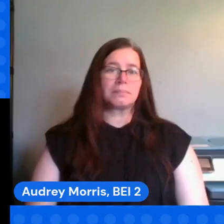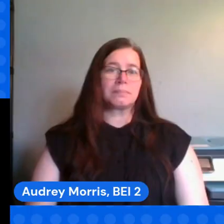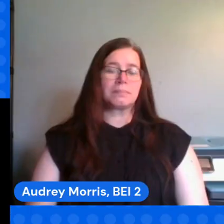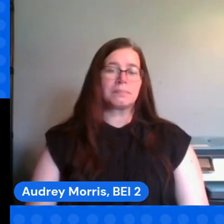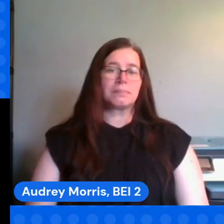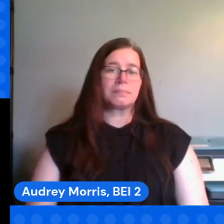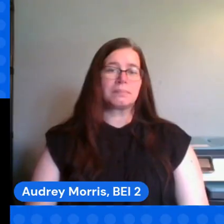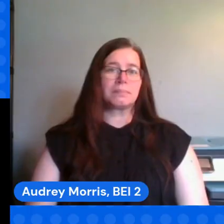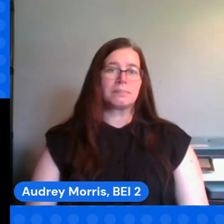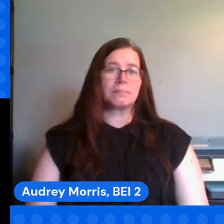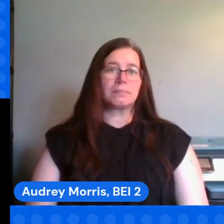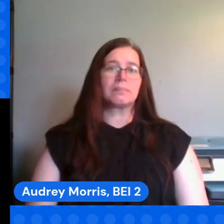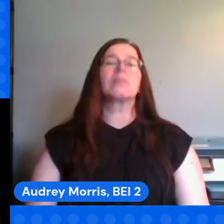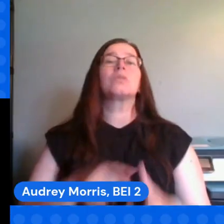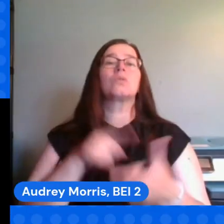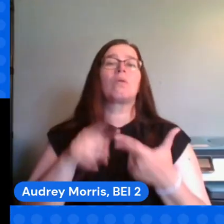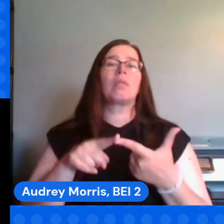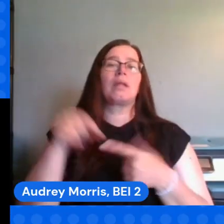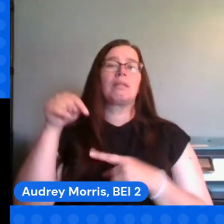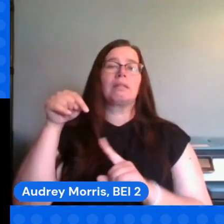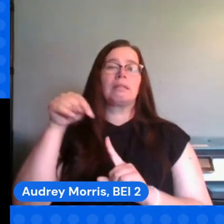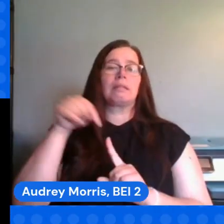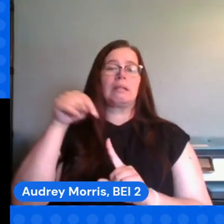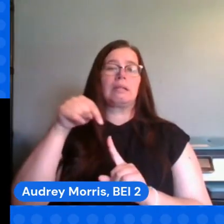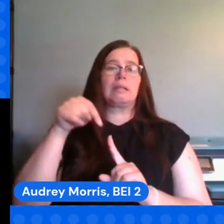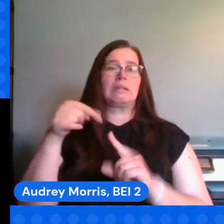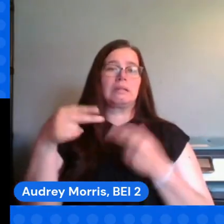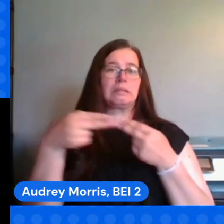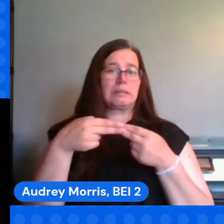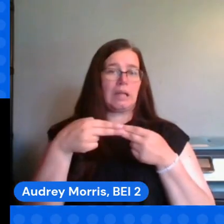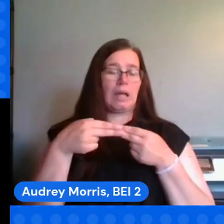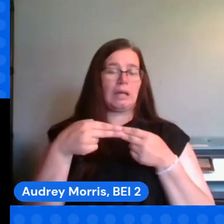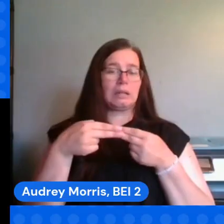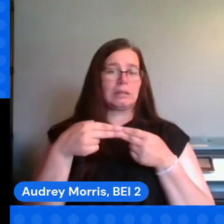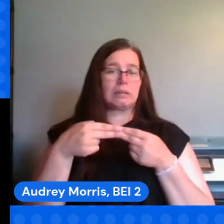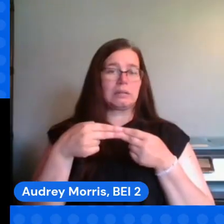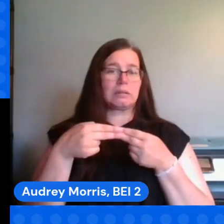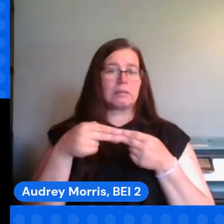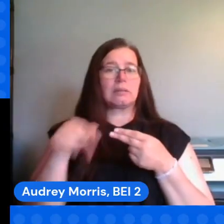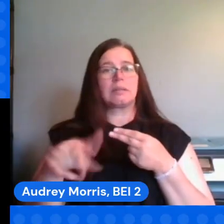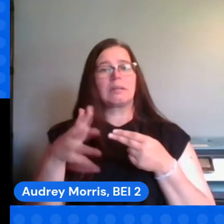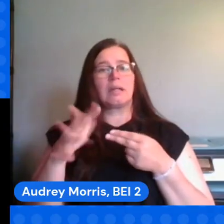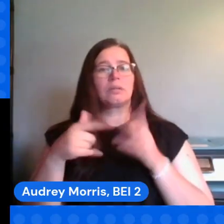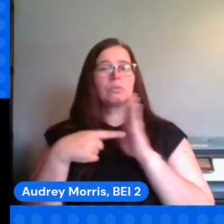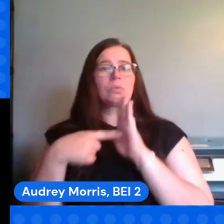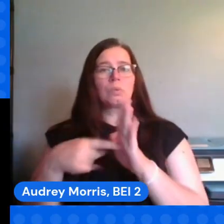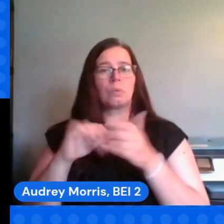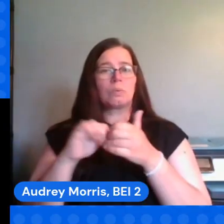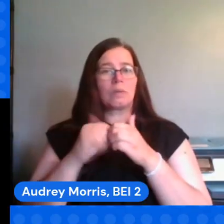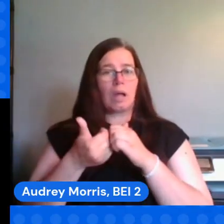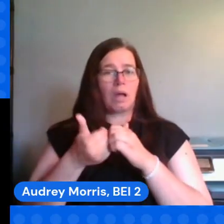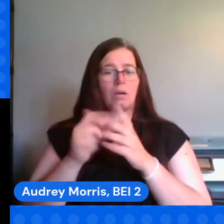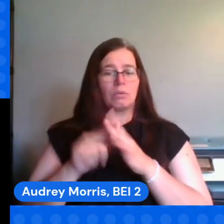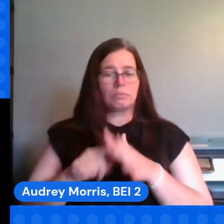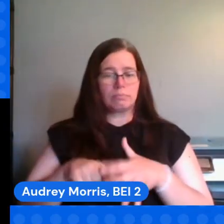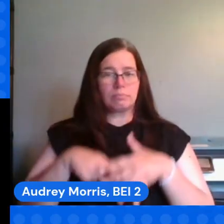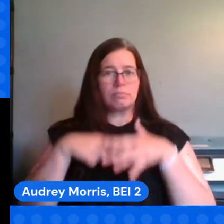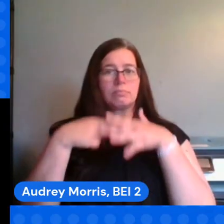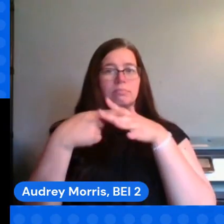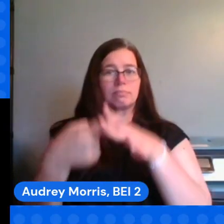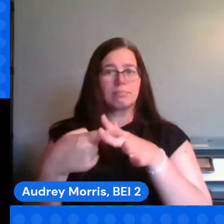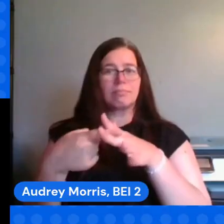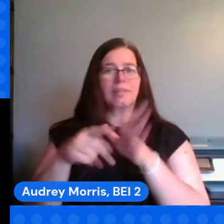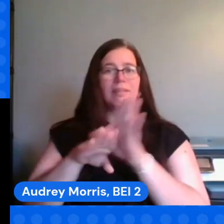Um, and so this slide, yeah, so this actually kind of walks you through the initial process of beginning